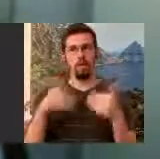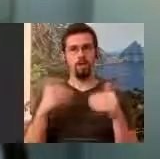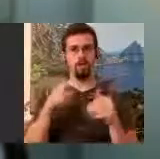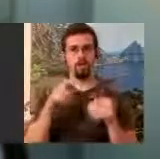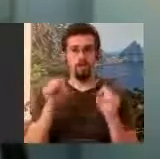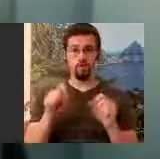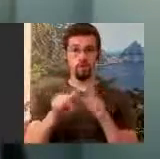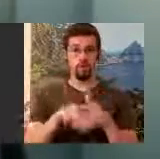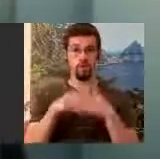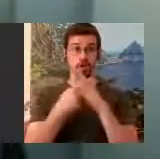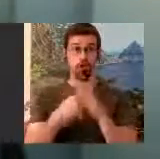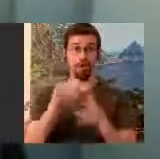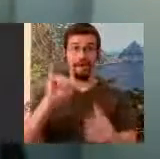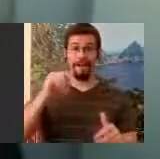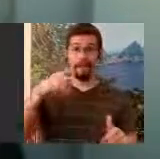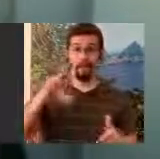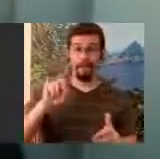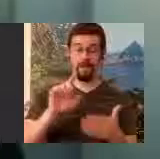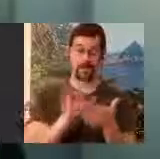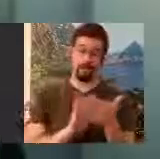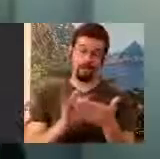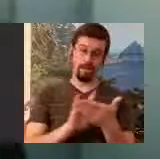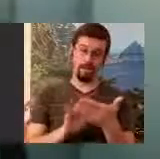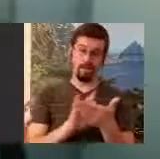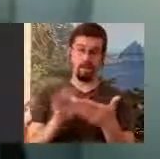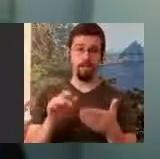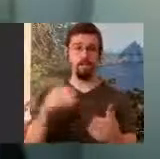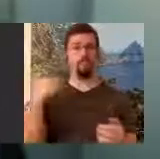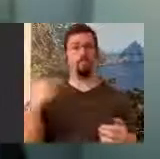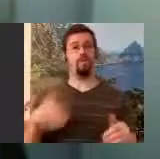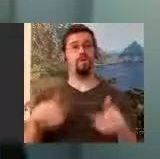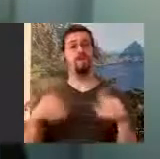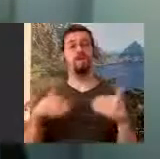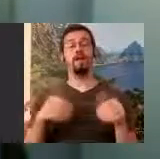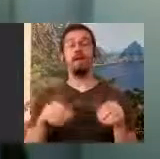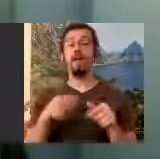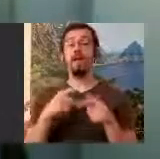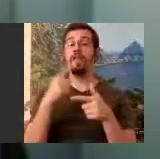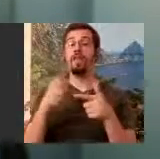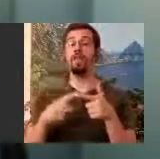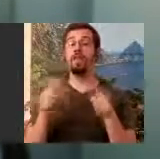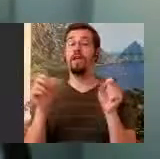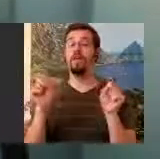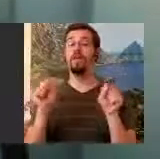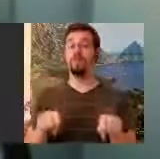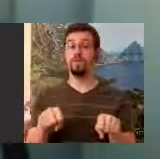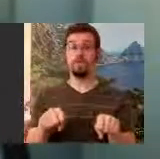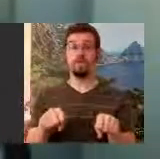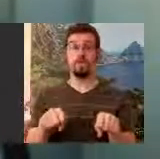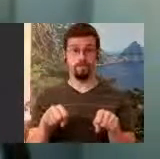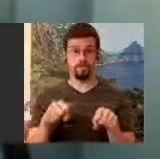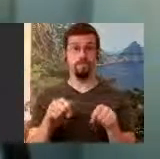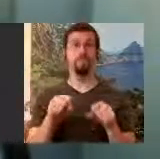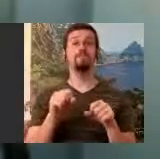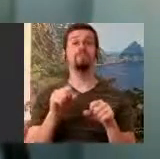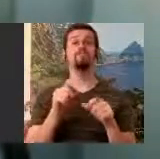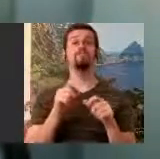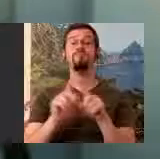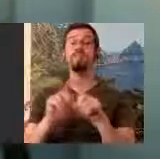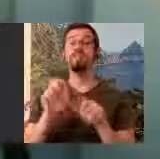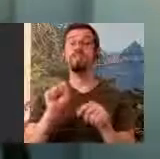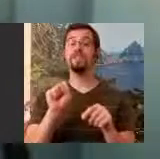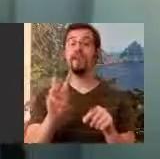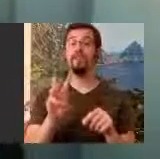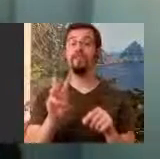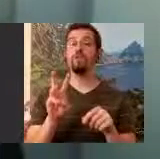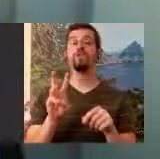read and become like a published document, right? A little bit like OCR for optical character recognition for voice,